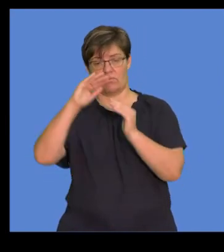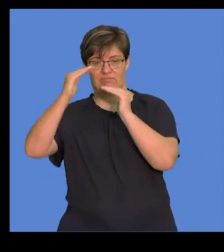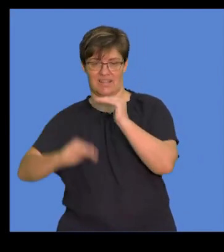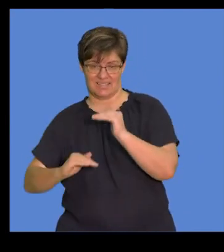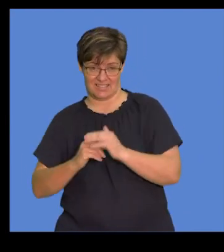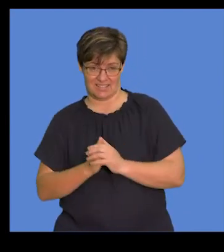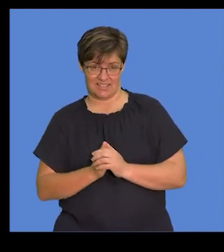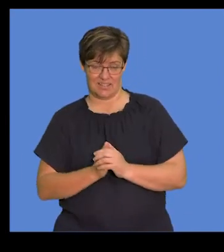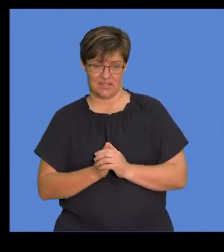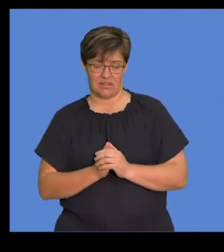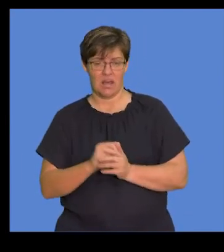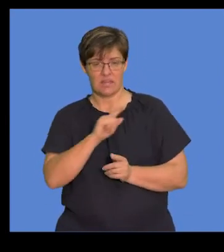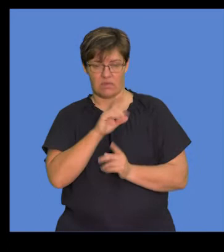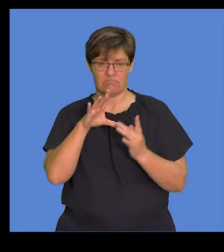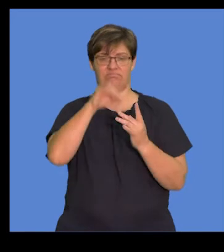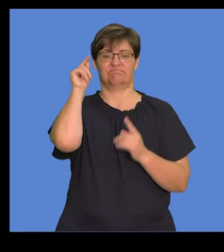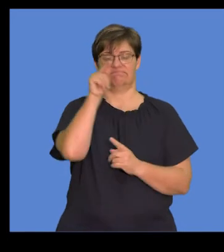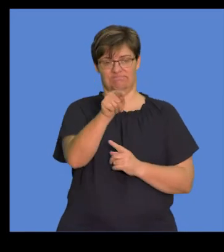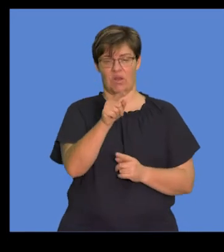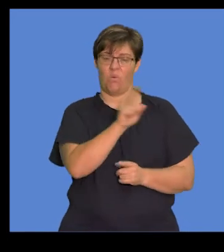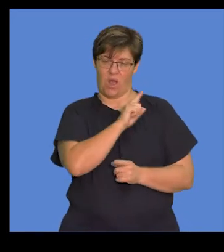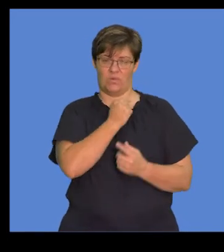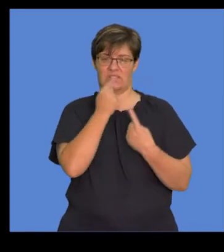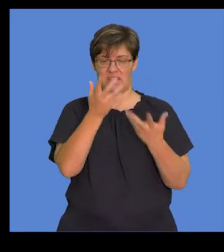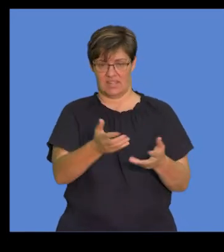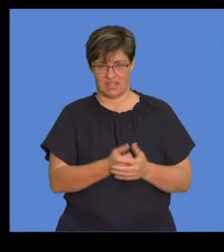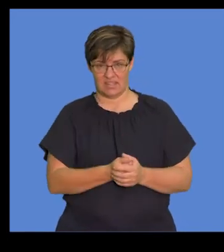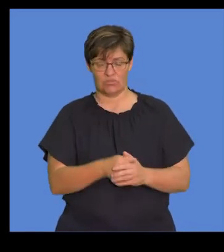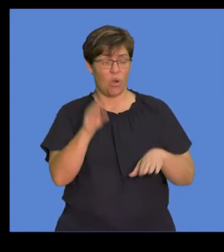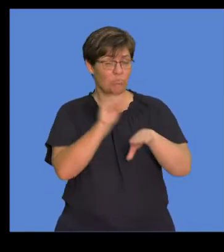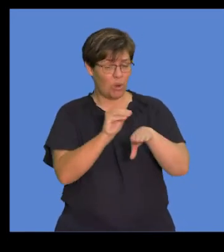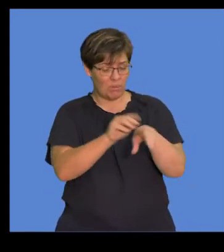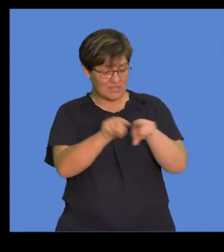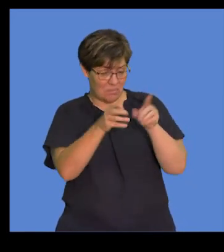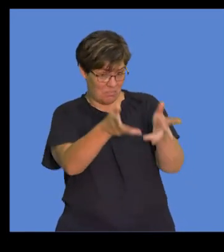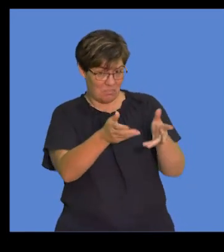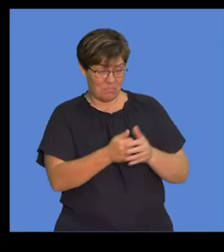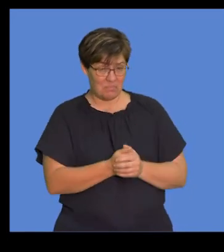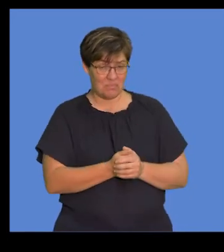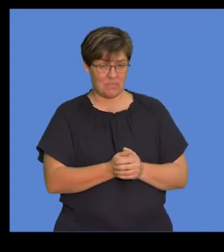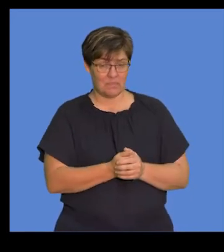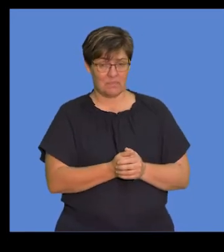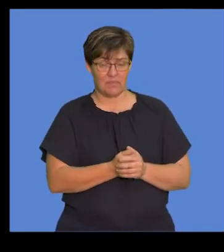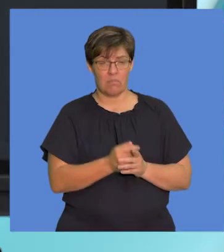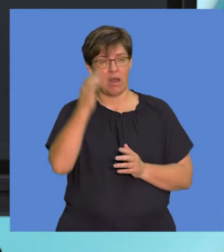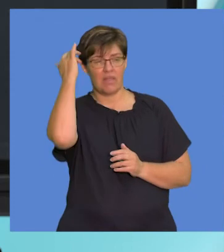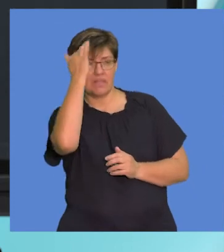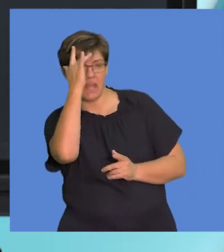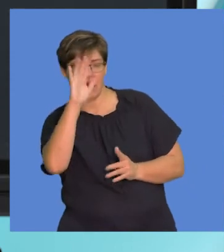the voltage will have decreased, which justifies our choice in this case. So these kind of problems that have to do with